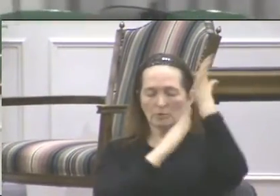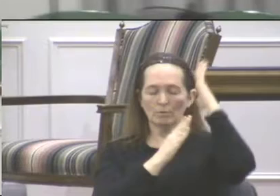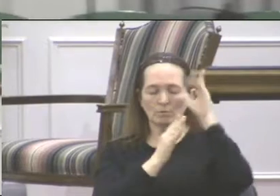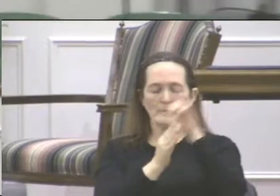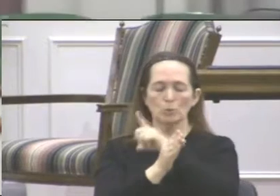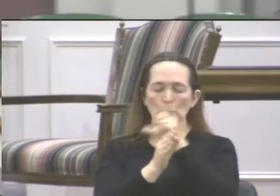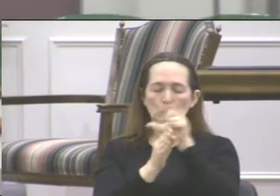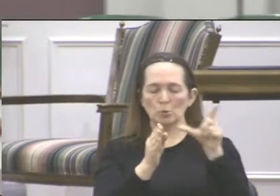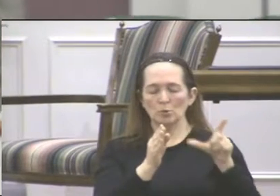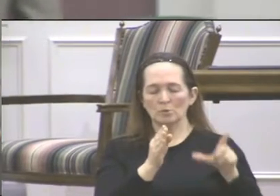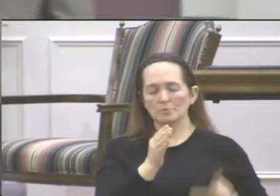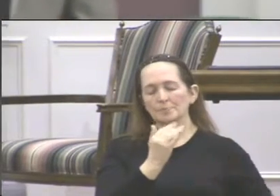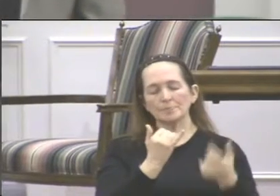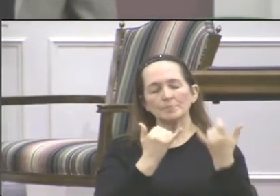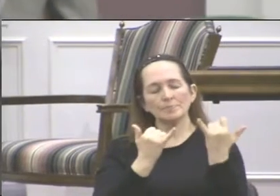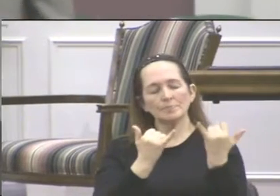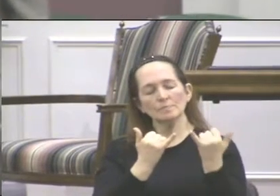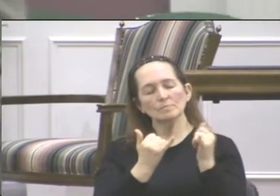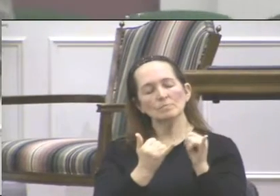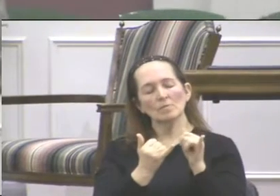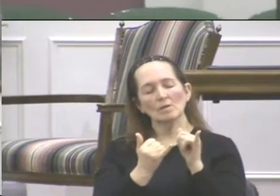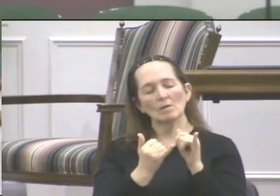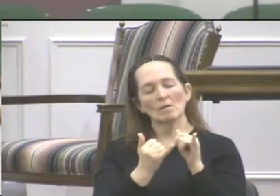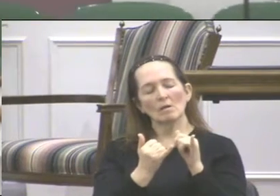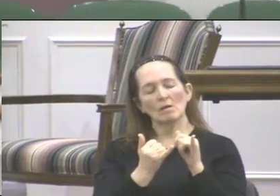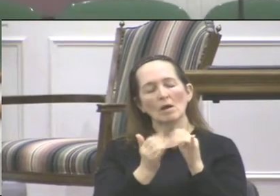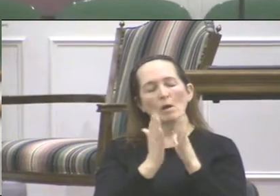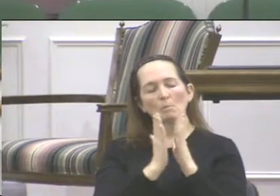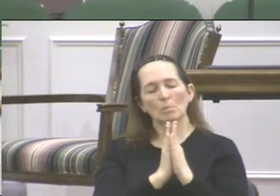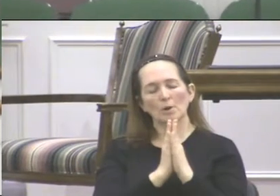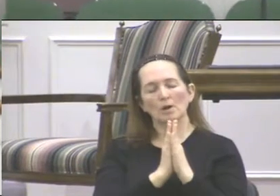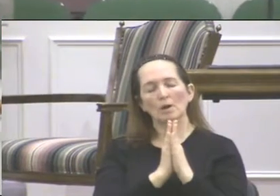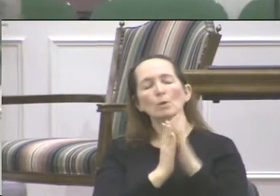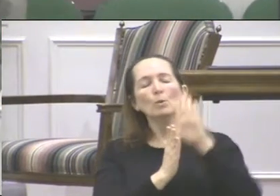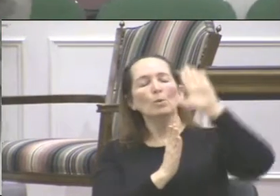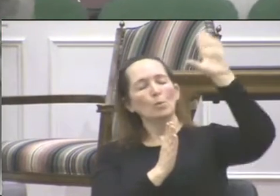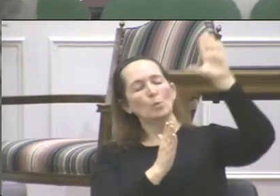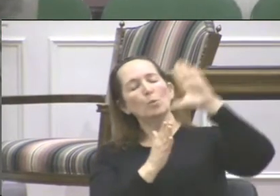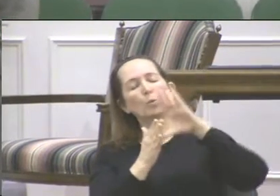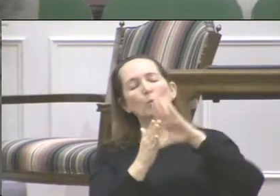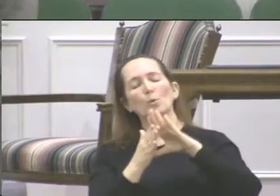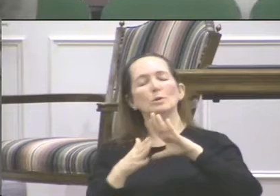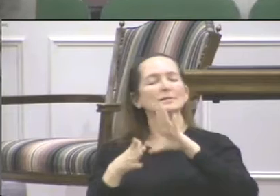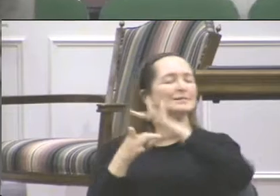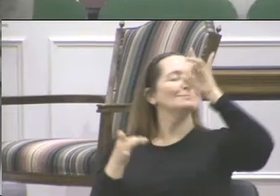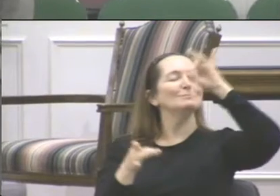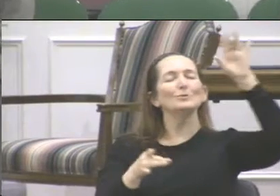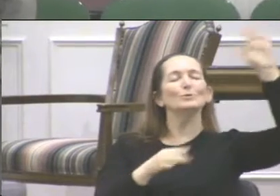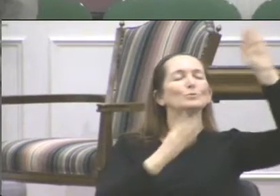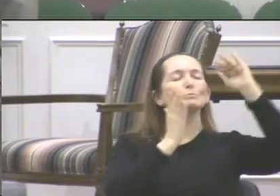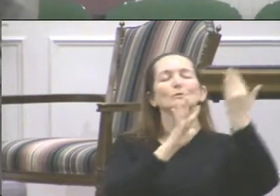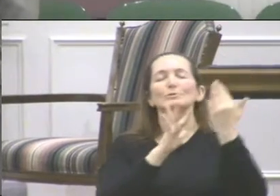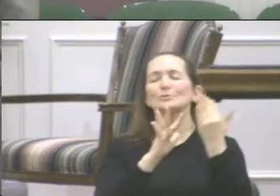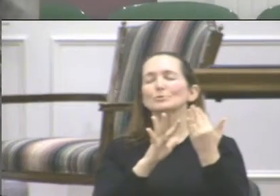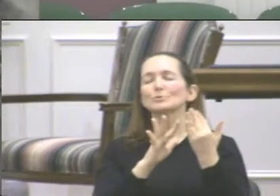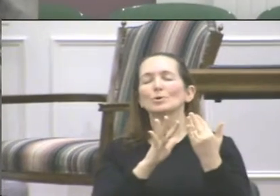Lord, right now, I pray that your Spirit and your presence would move